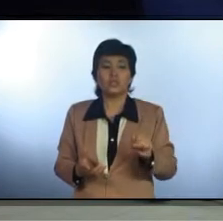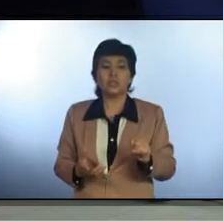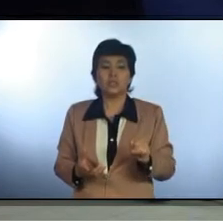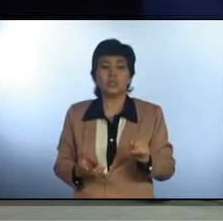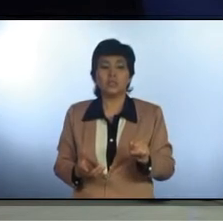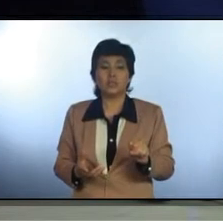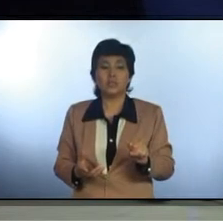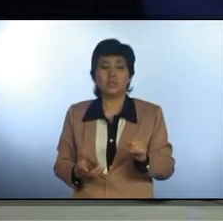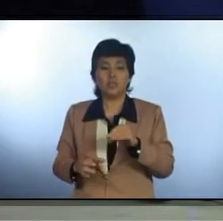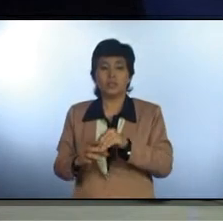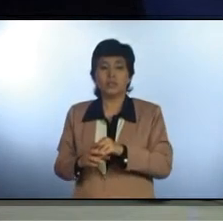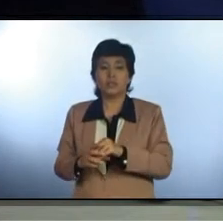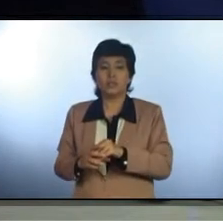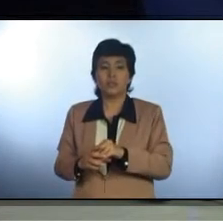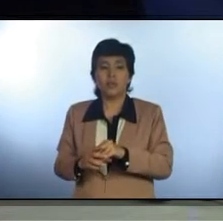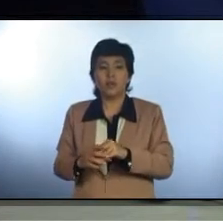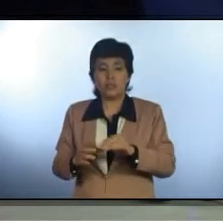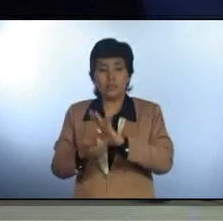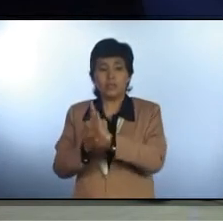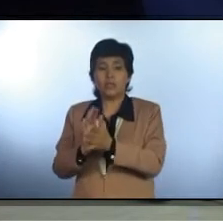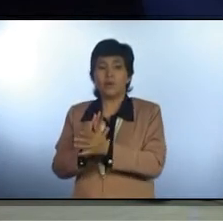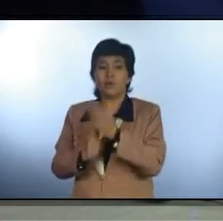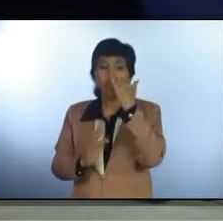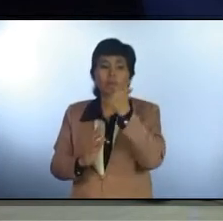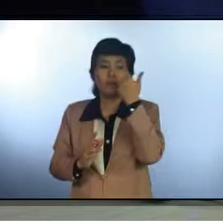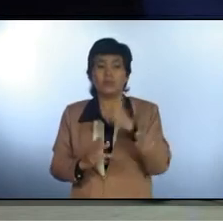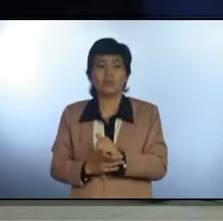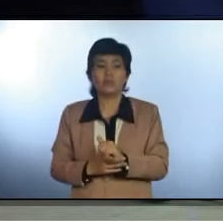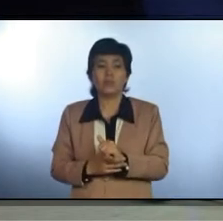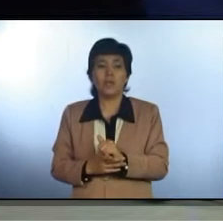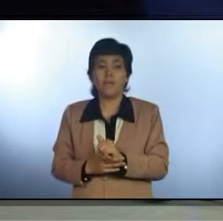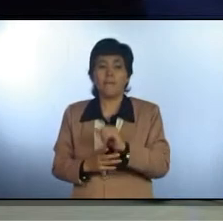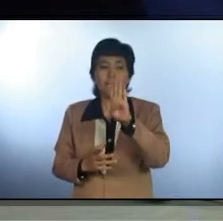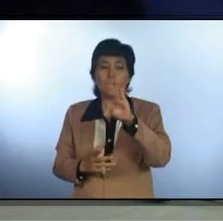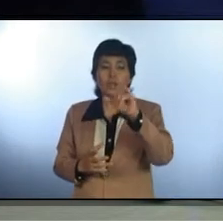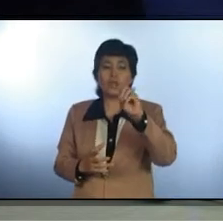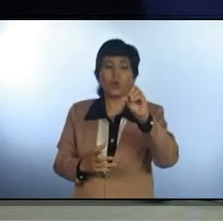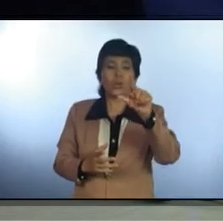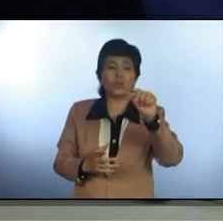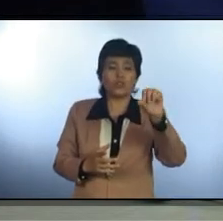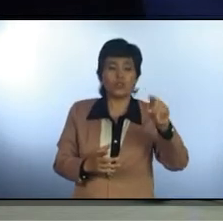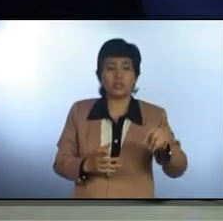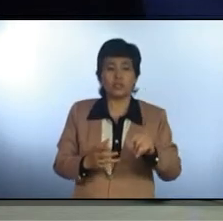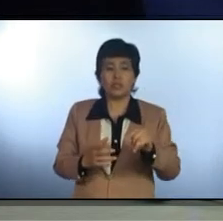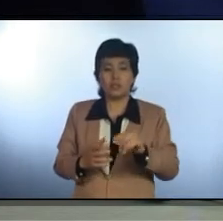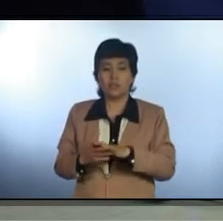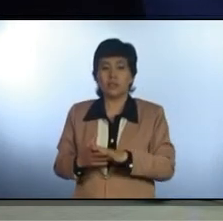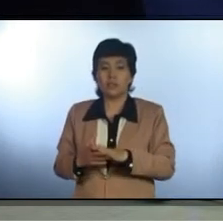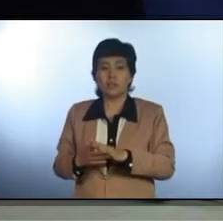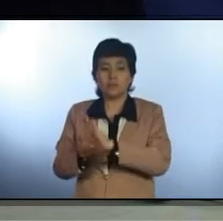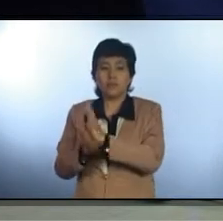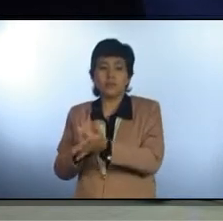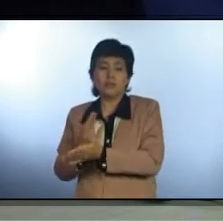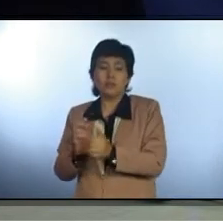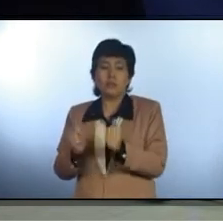you yawn, some other people would yawn as well, okay? Why? Some people call it a biological reasoning because you try to